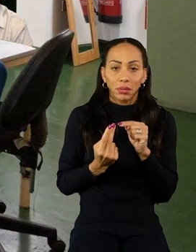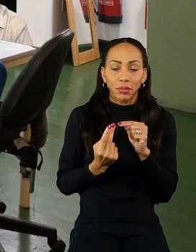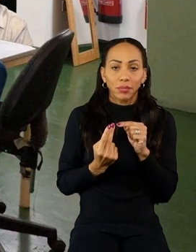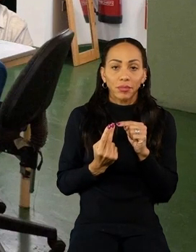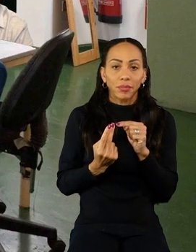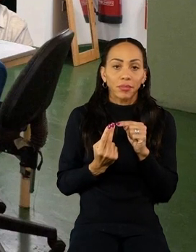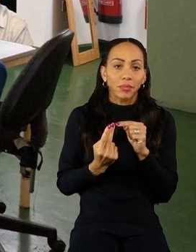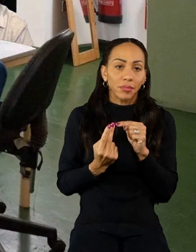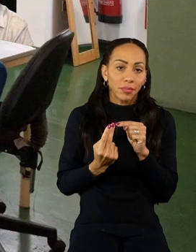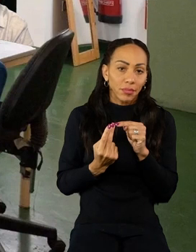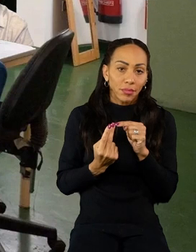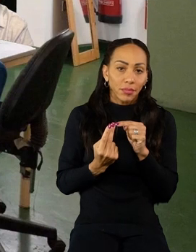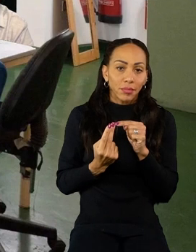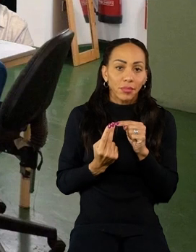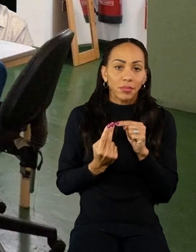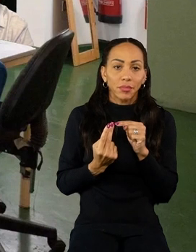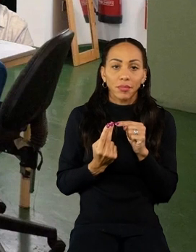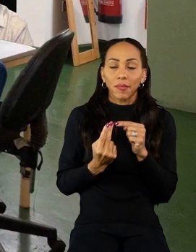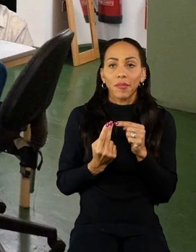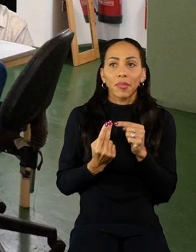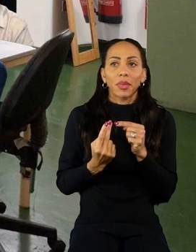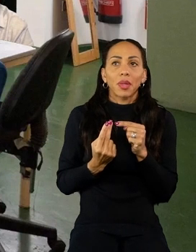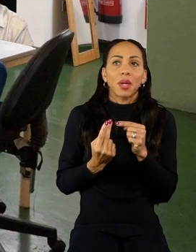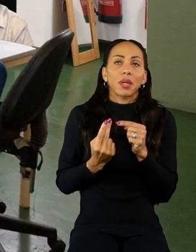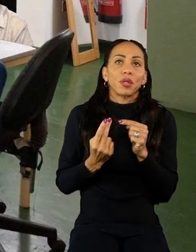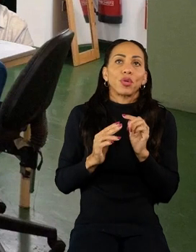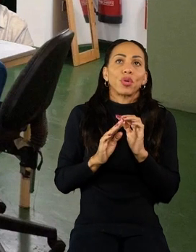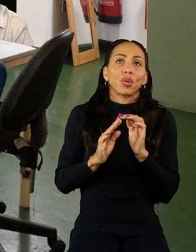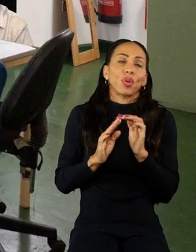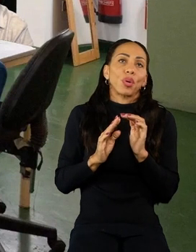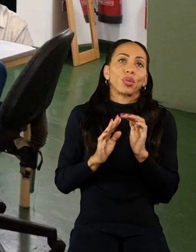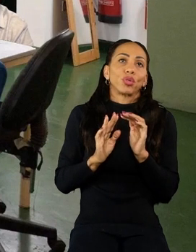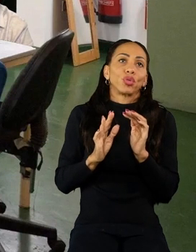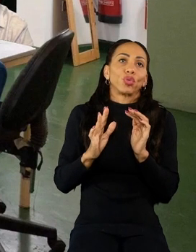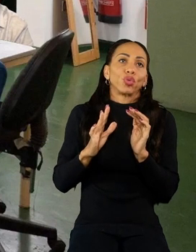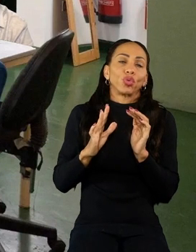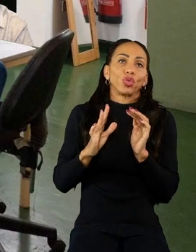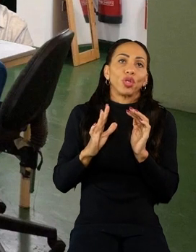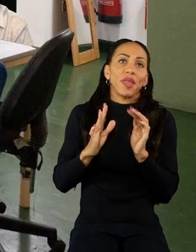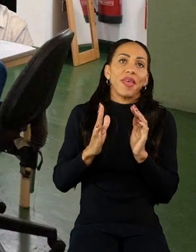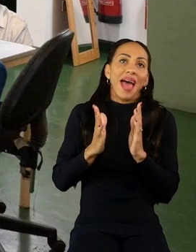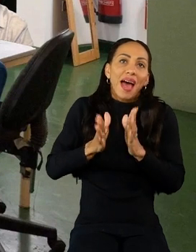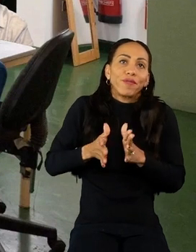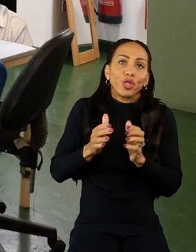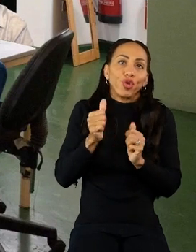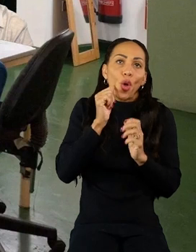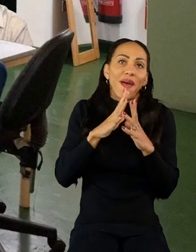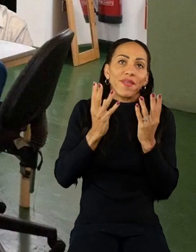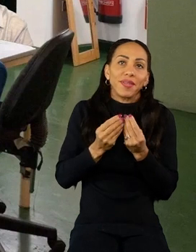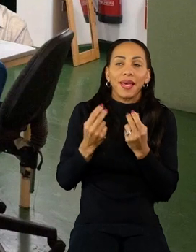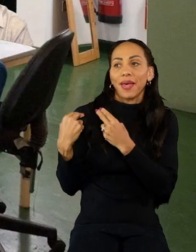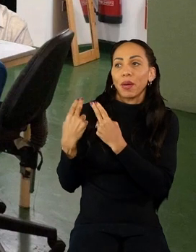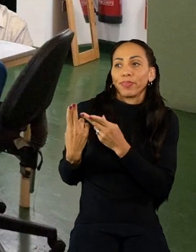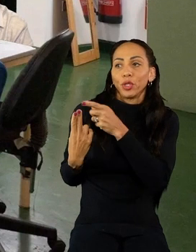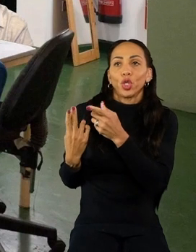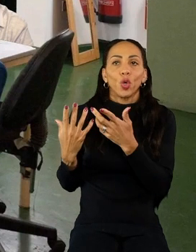again, I understand that the artists don't have to do any kind of, you know, technology thing. I think there is a operator or